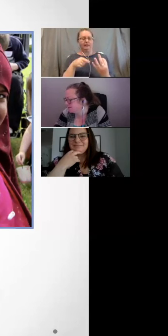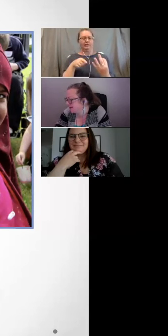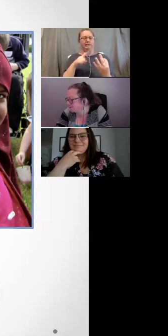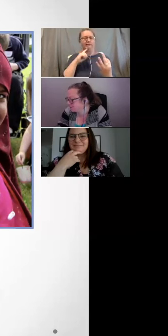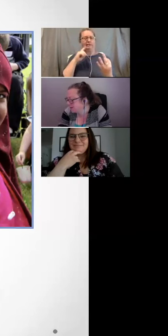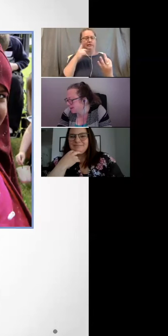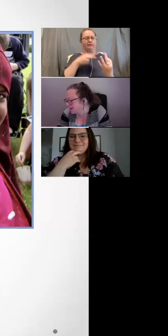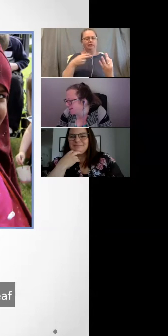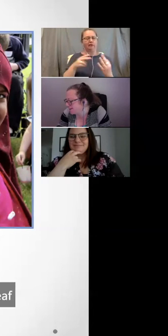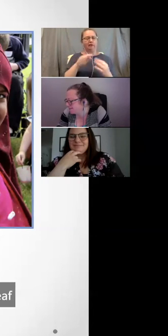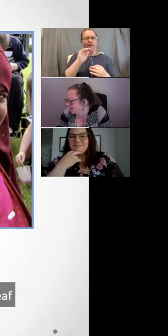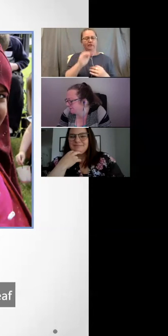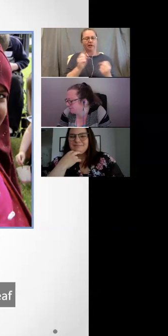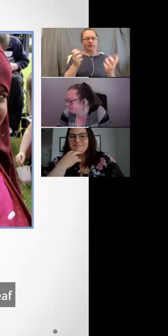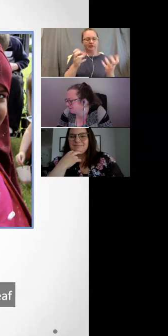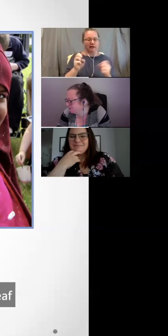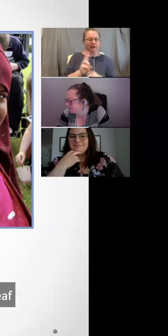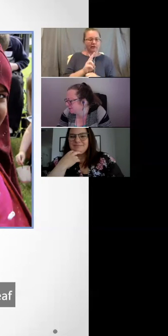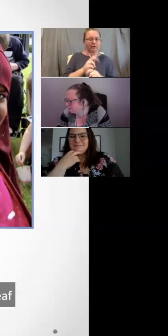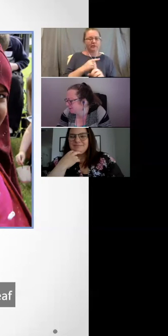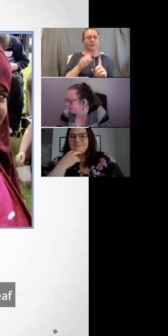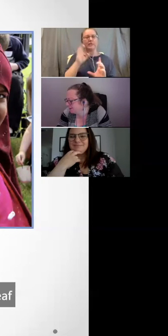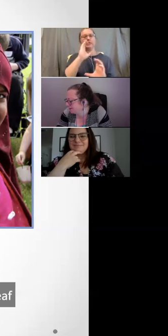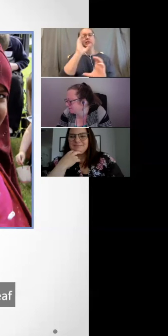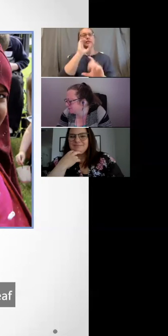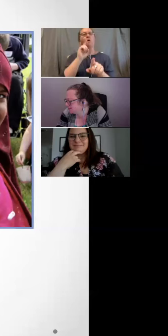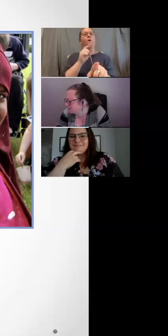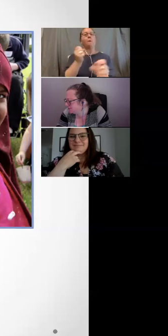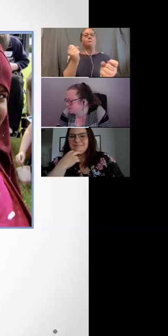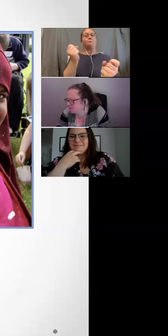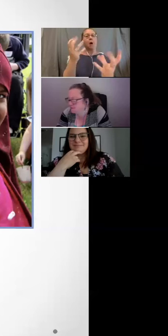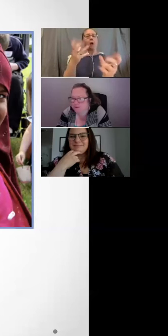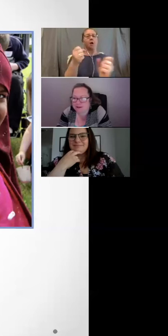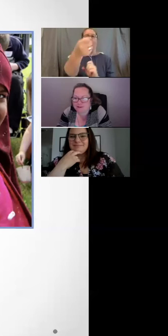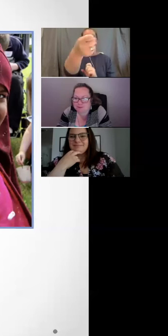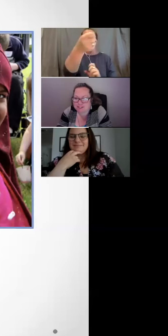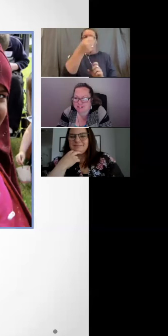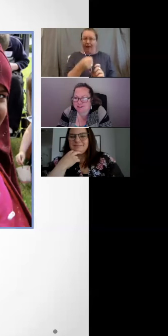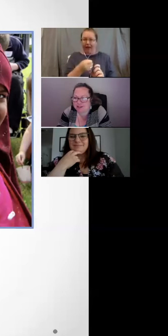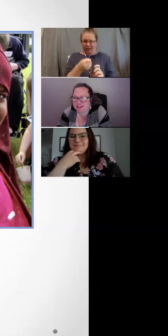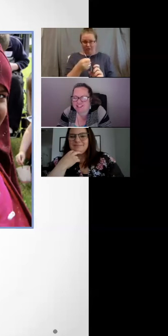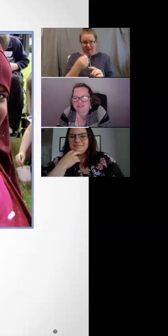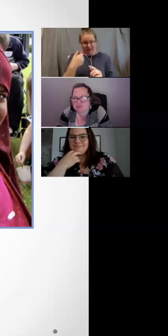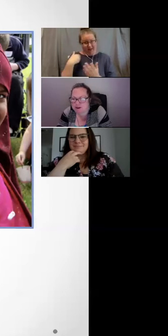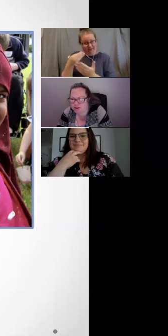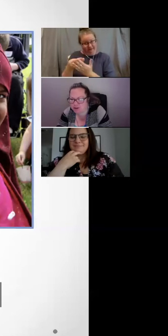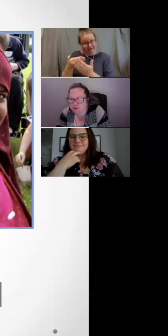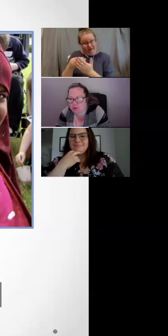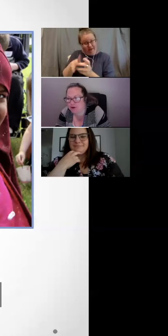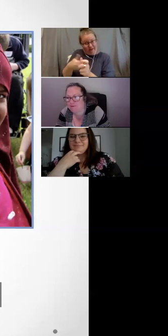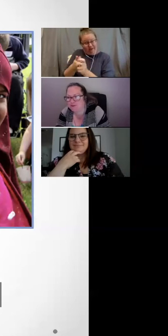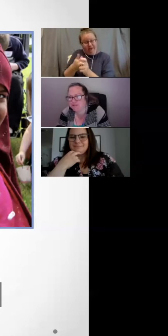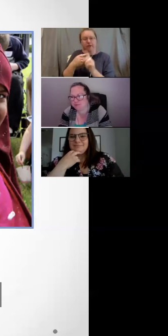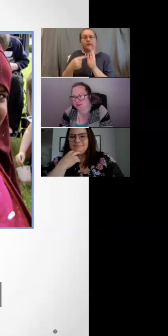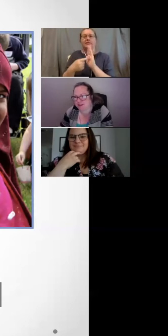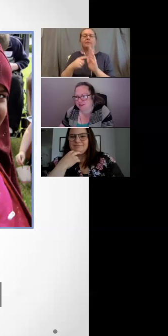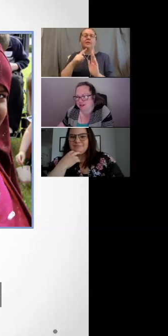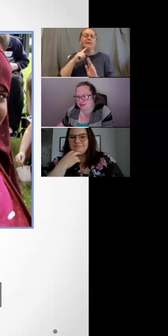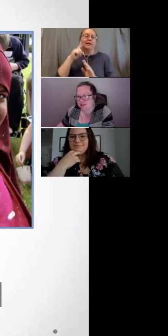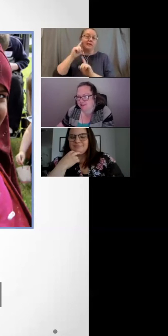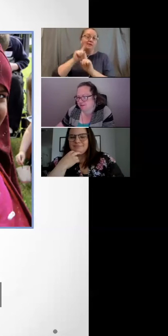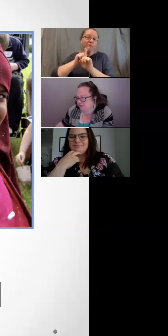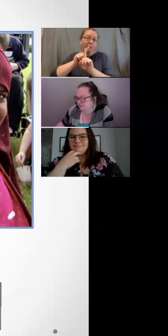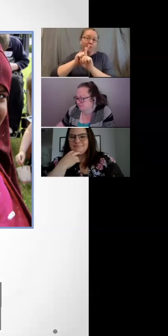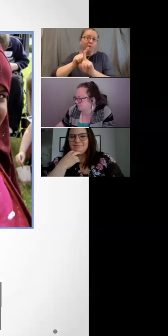child for a couple hours a week to help the child build their language skills for summer months in particular, like a deaf mentor program or something like